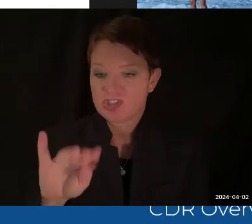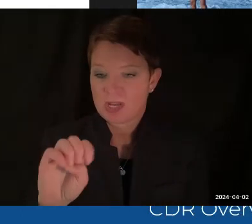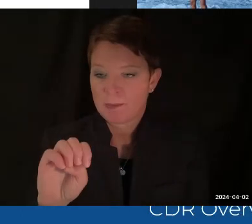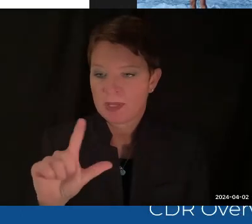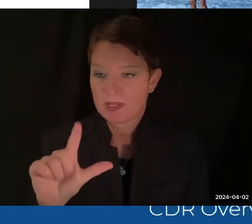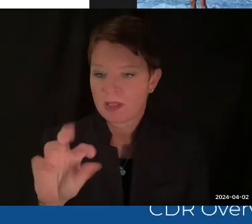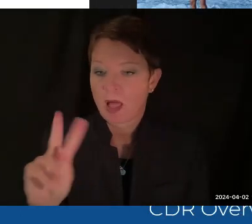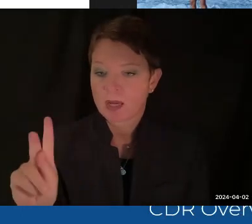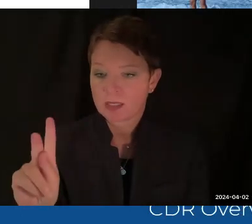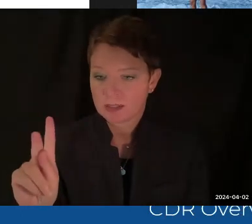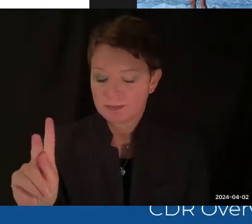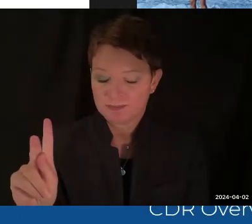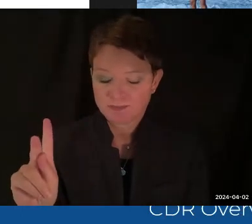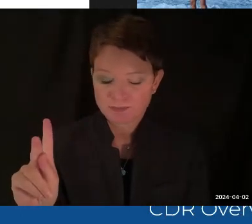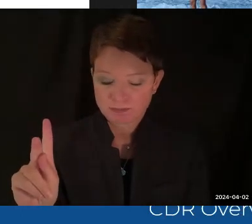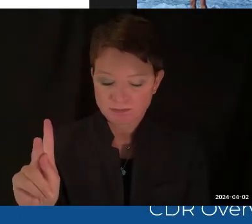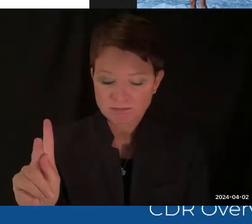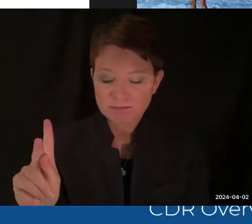name is Jamie Luck.